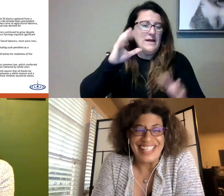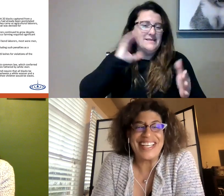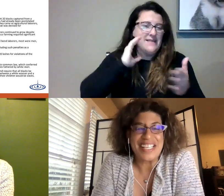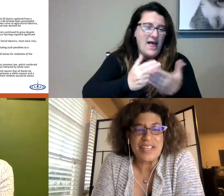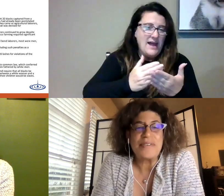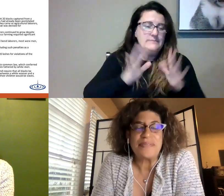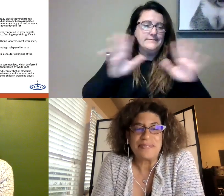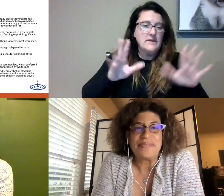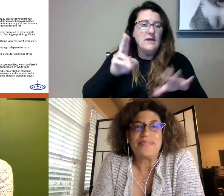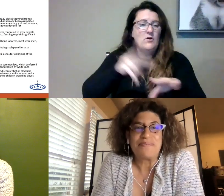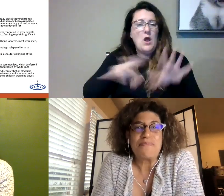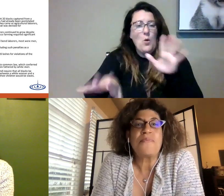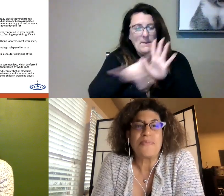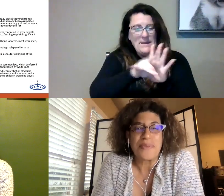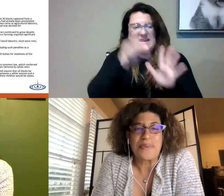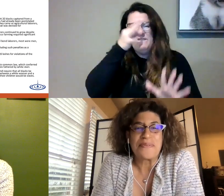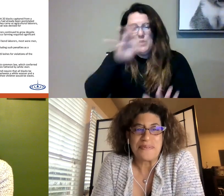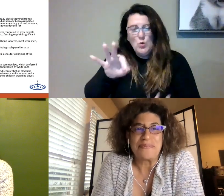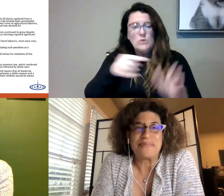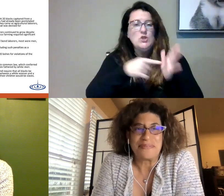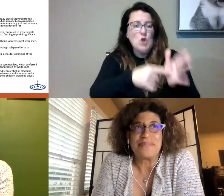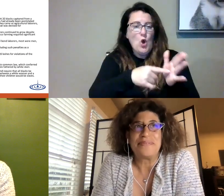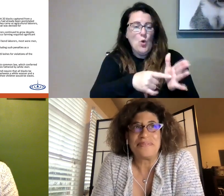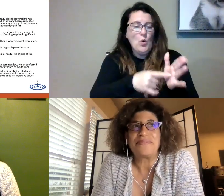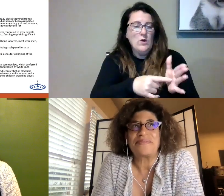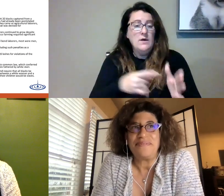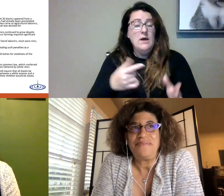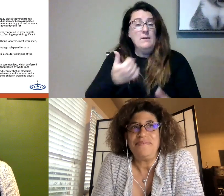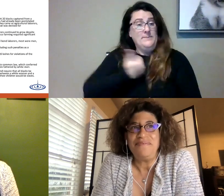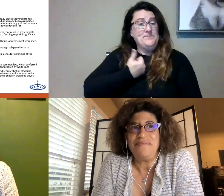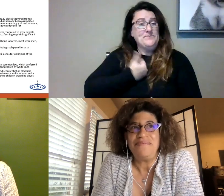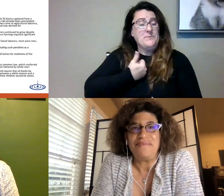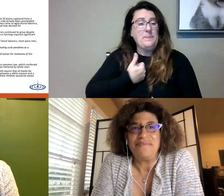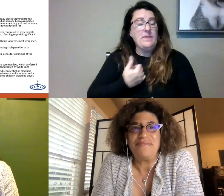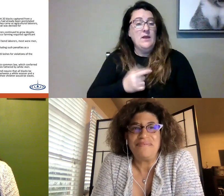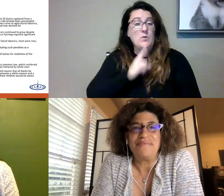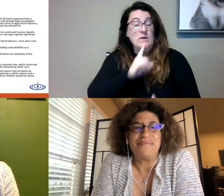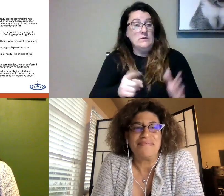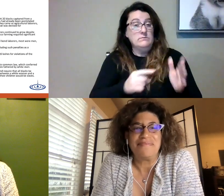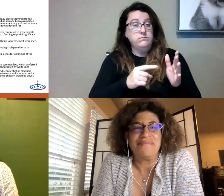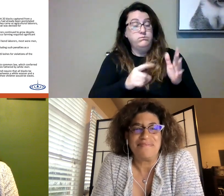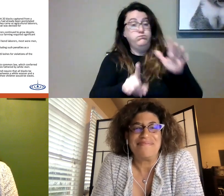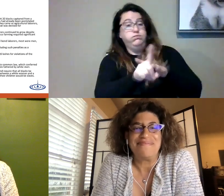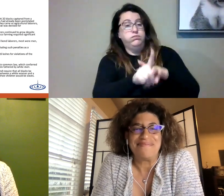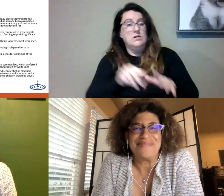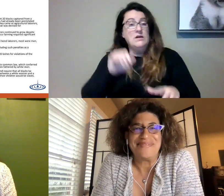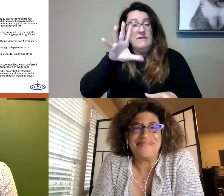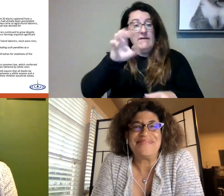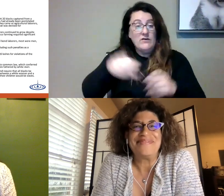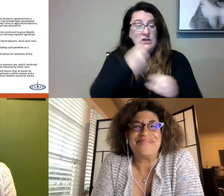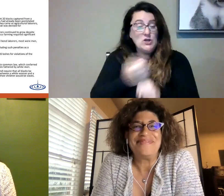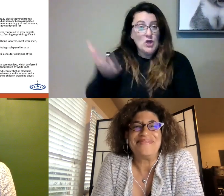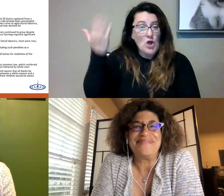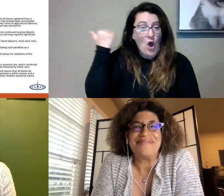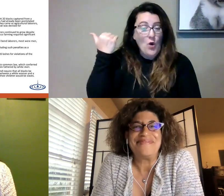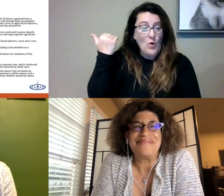of course, we've only picked a few to show you examples. But for me, what stood out here, first of all, 500 years ago, what stood